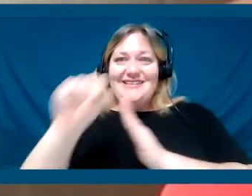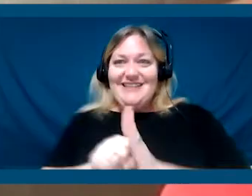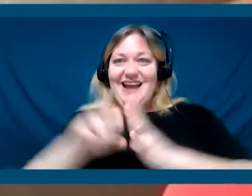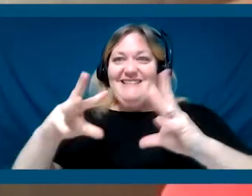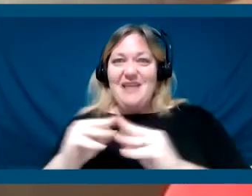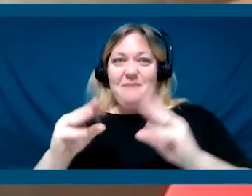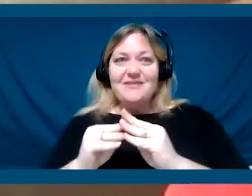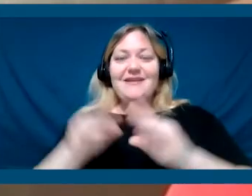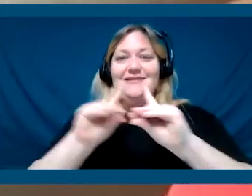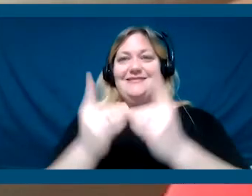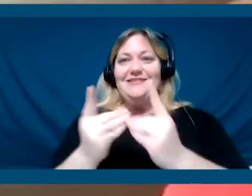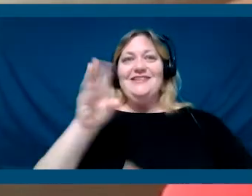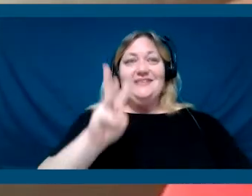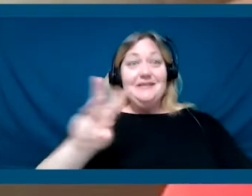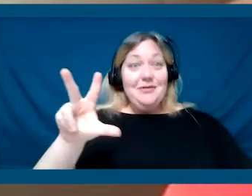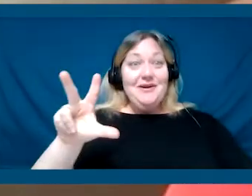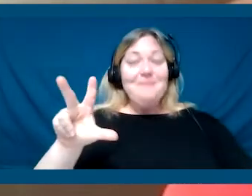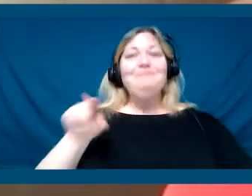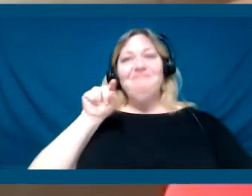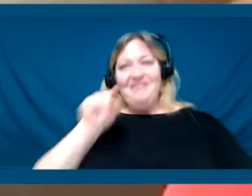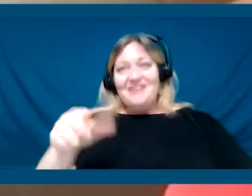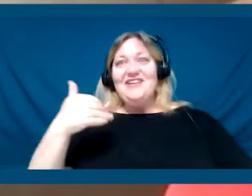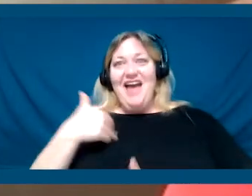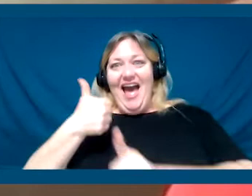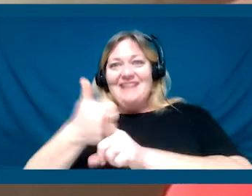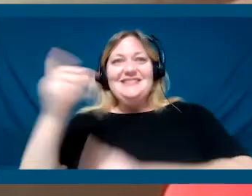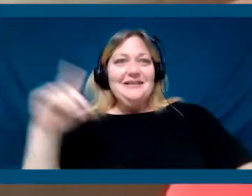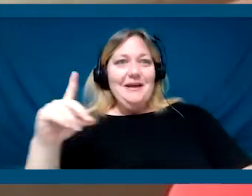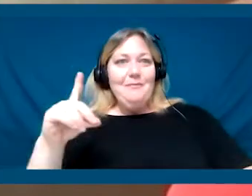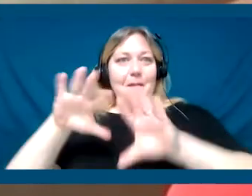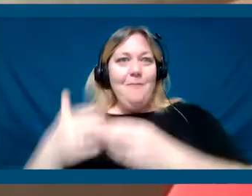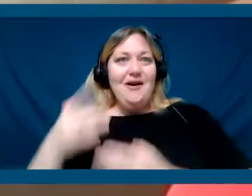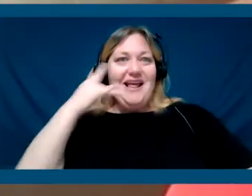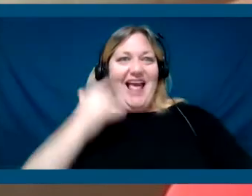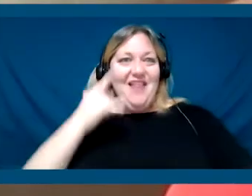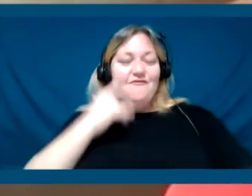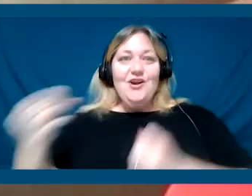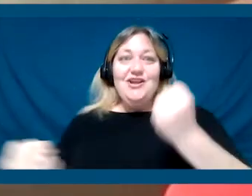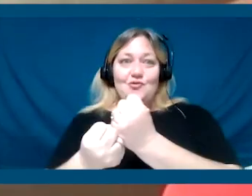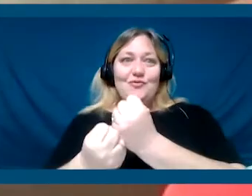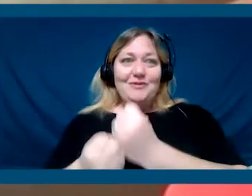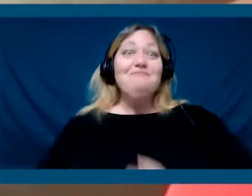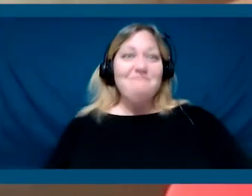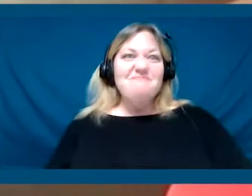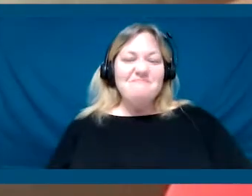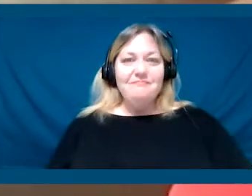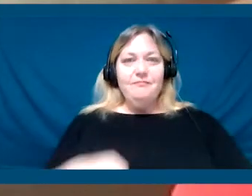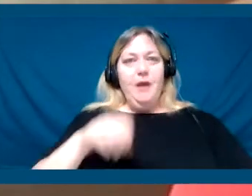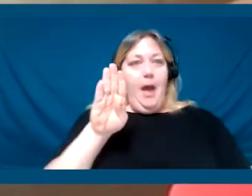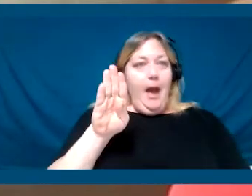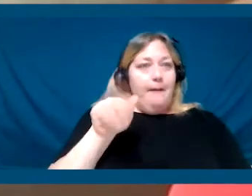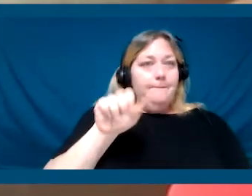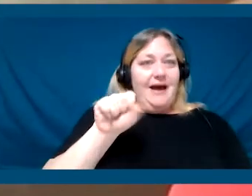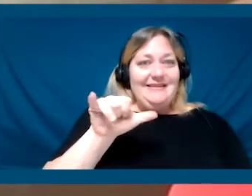Assembly, District 63, and she has the Democratic Party of California's endorsement. Basim